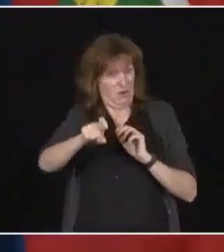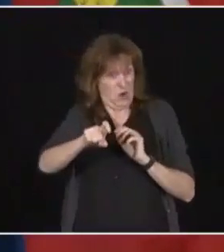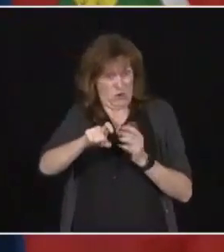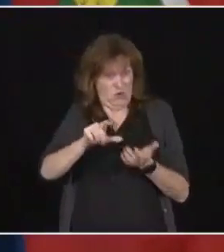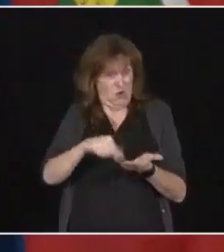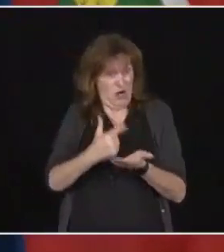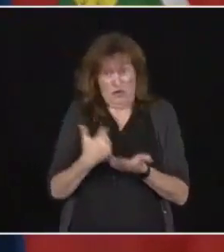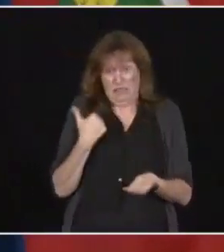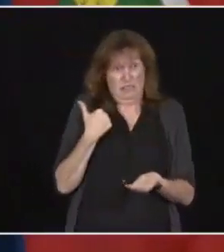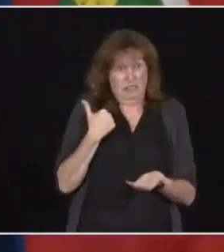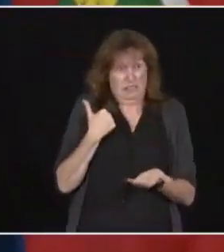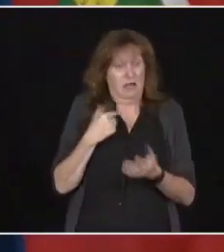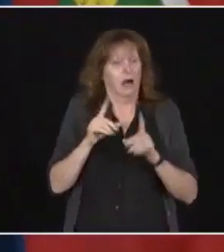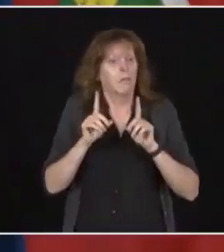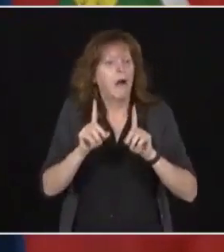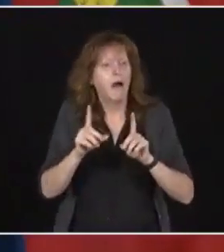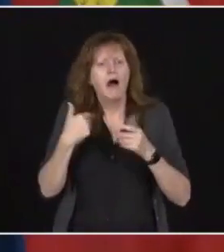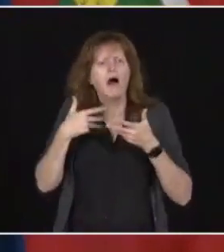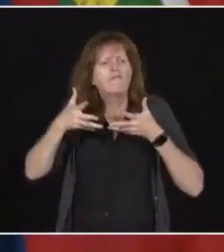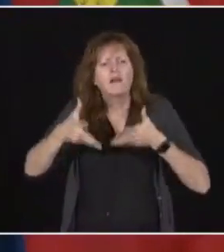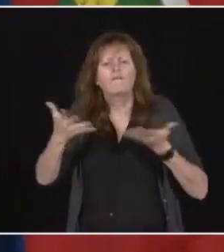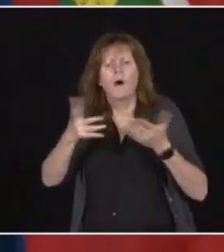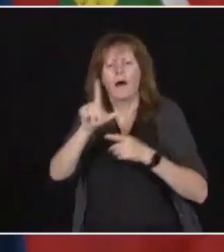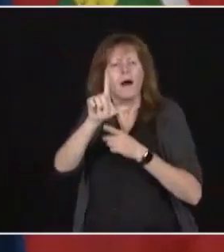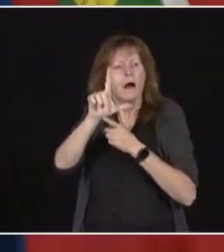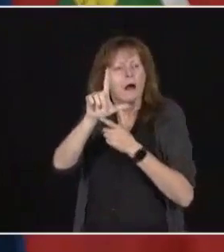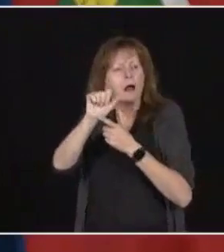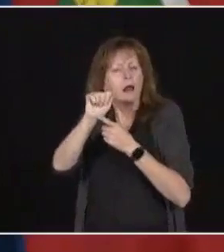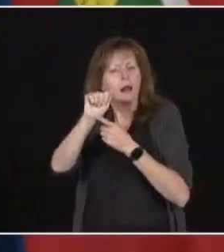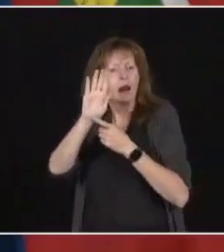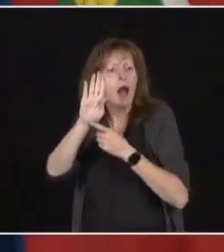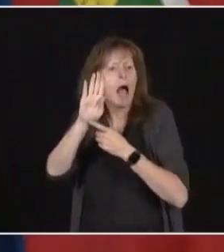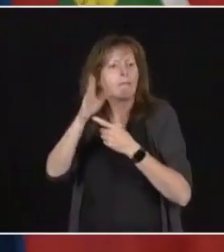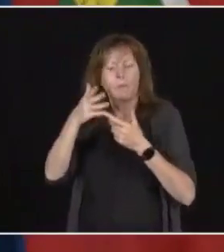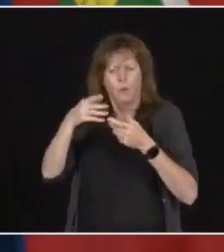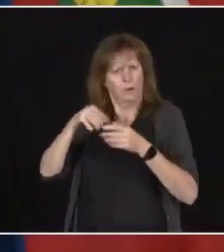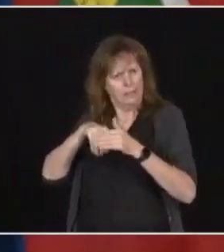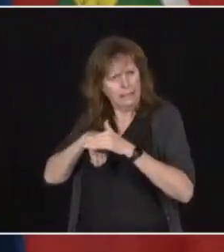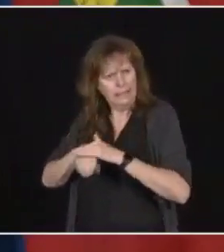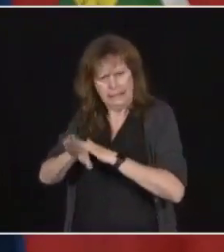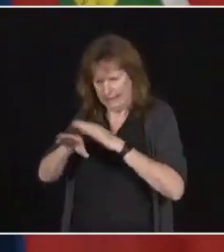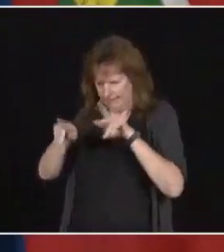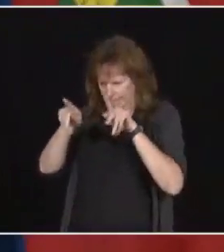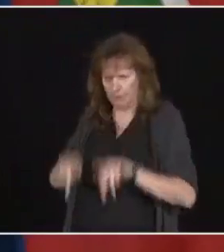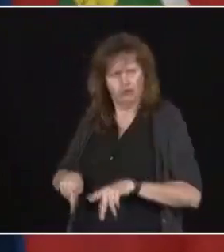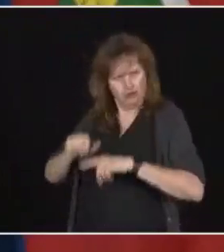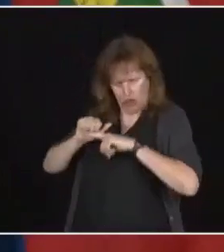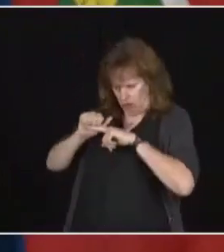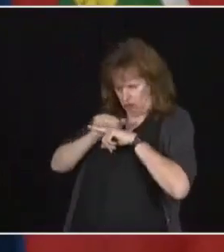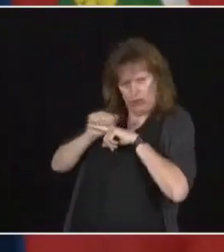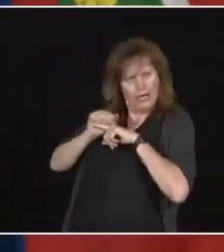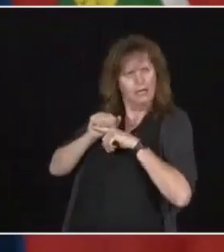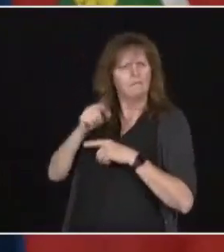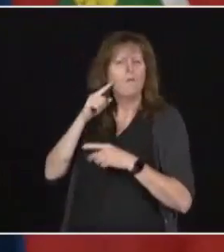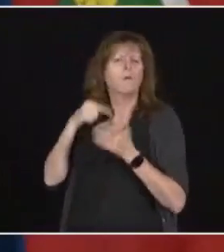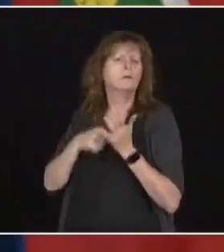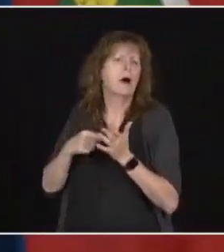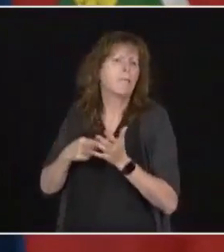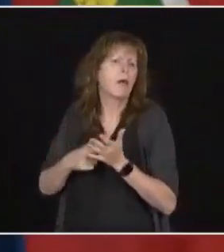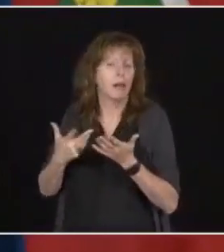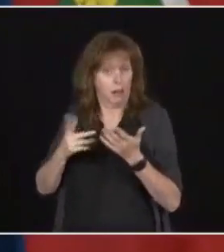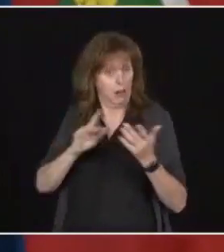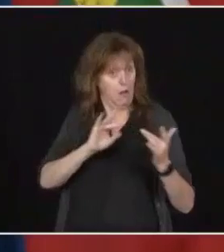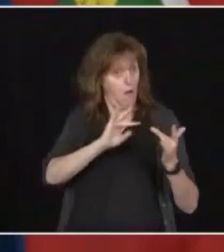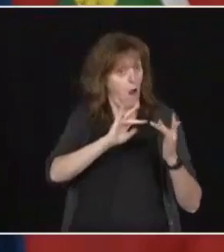on campus to complete certain lab, practicum, or other in-person training. So as a simple example, We were able to deliver courses online,